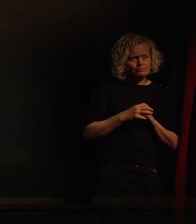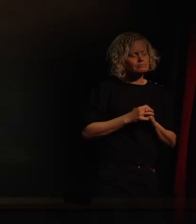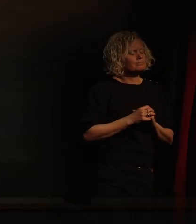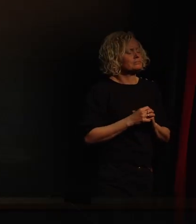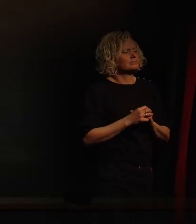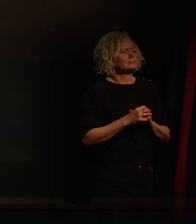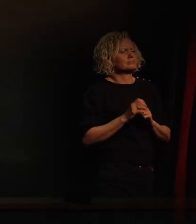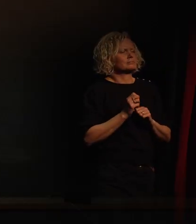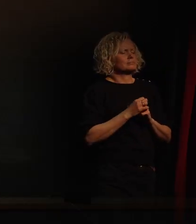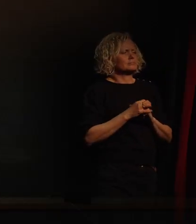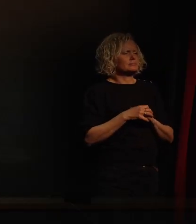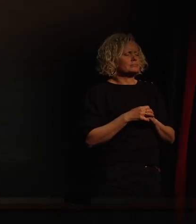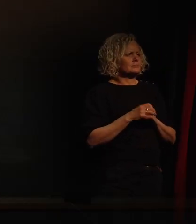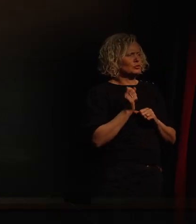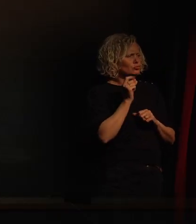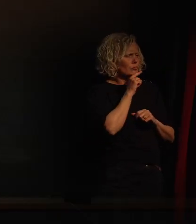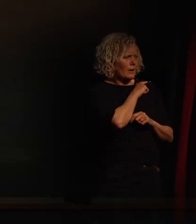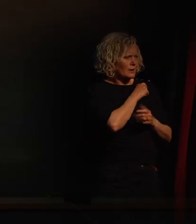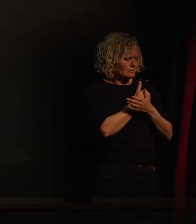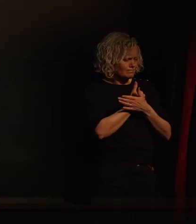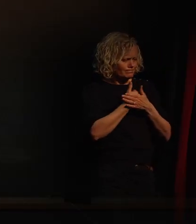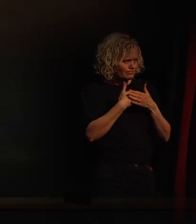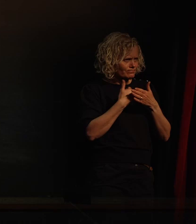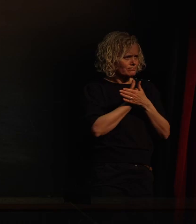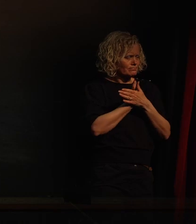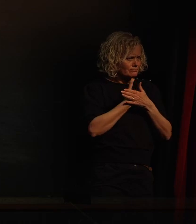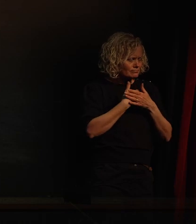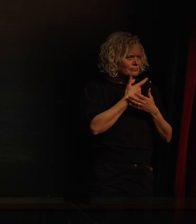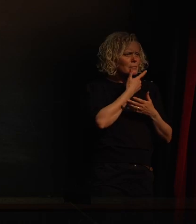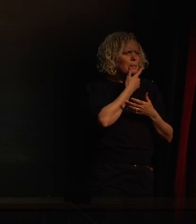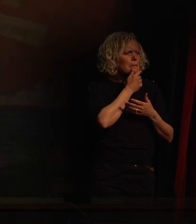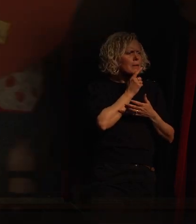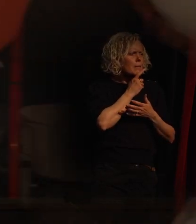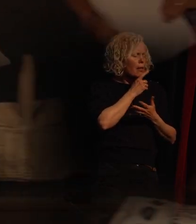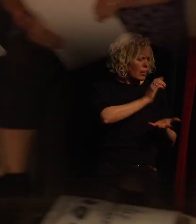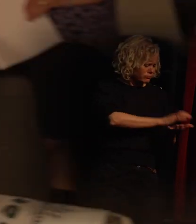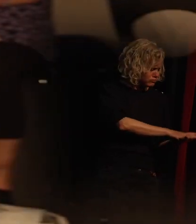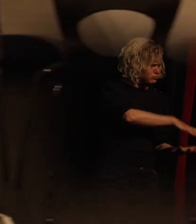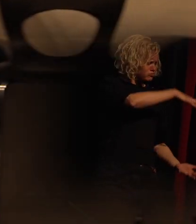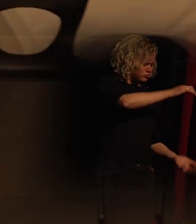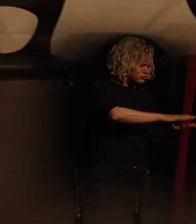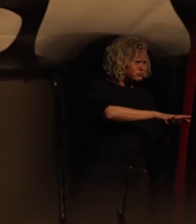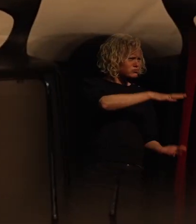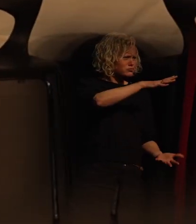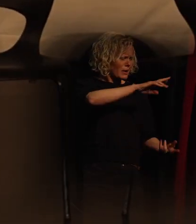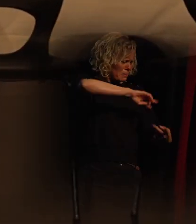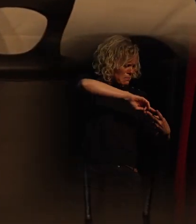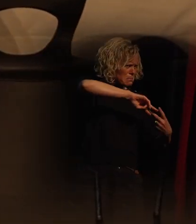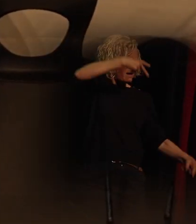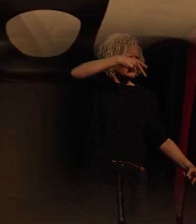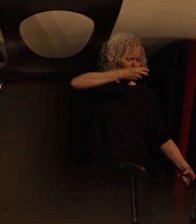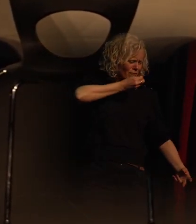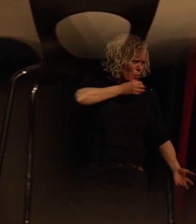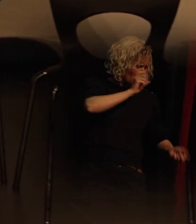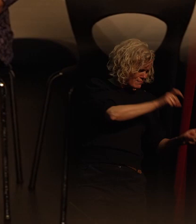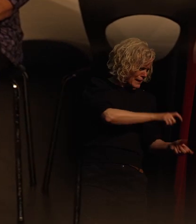A strange custom started. People gathered great piles of pasta